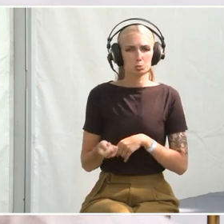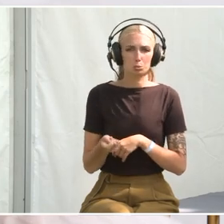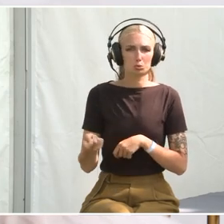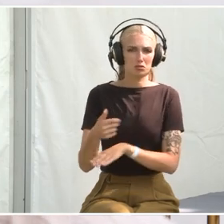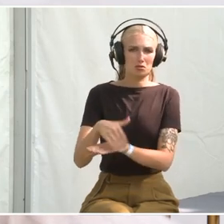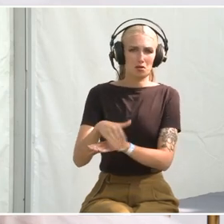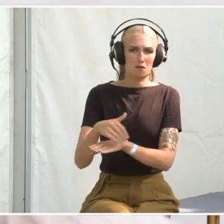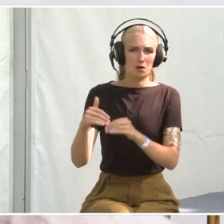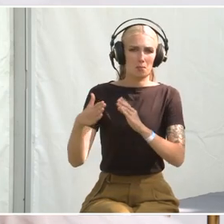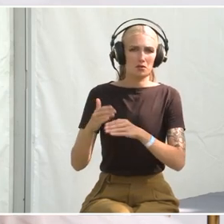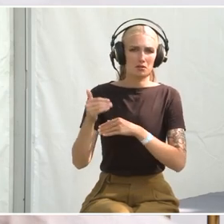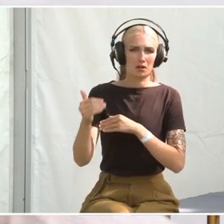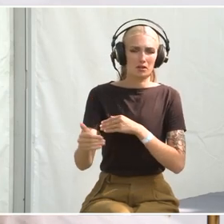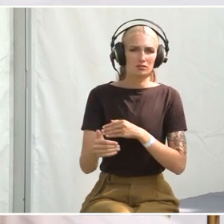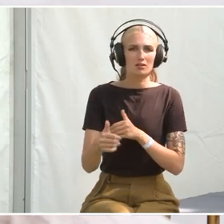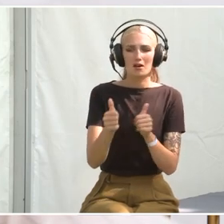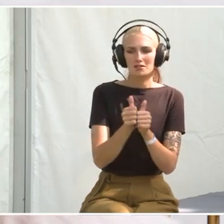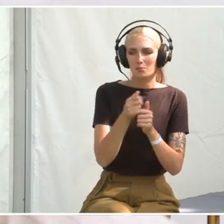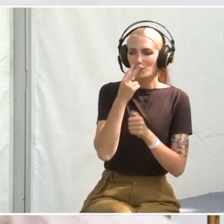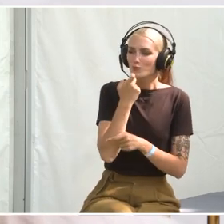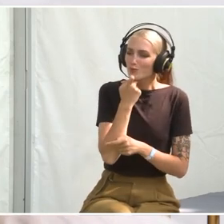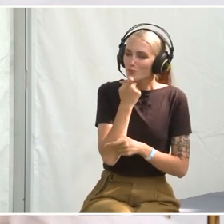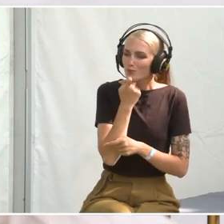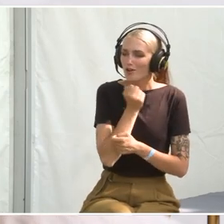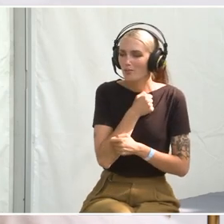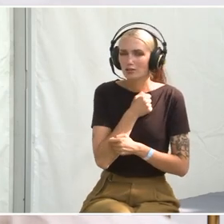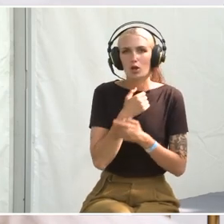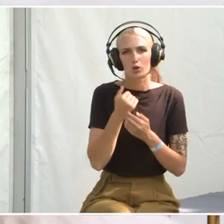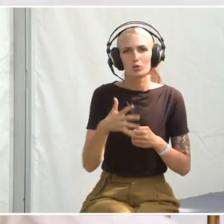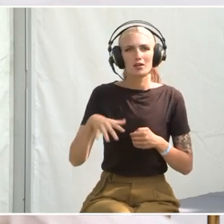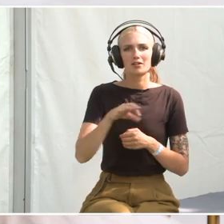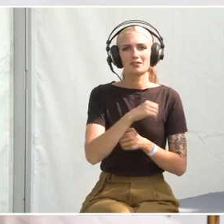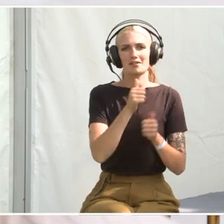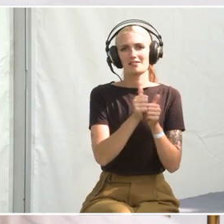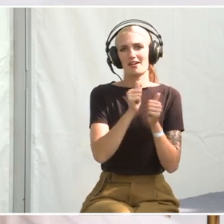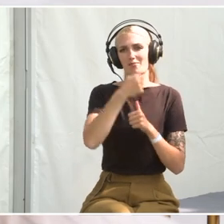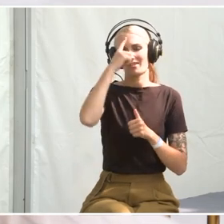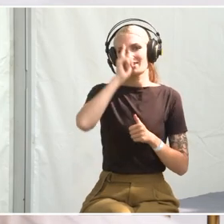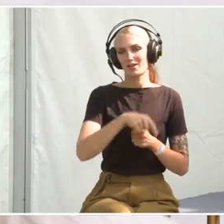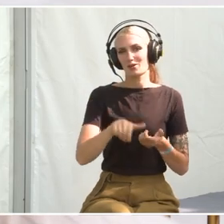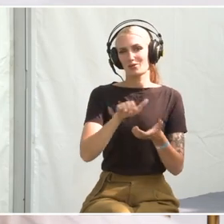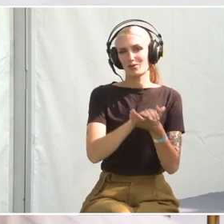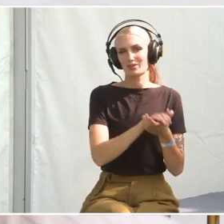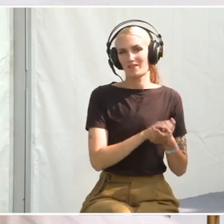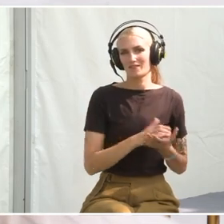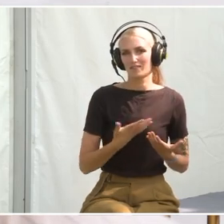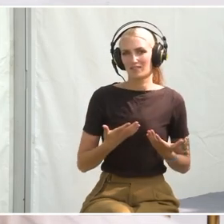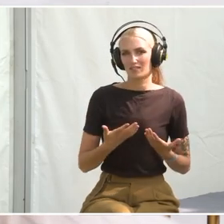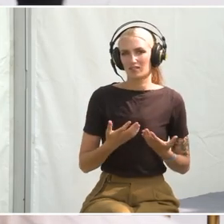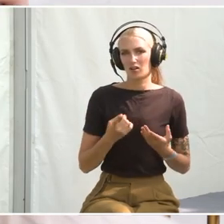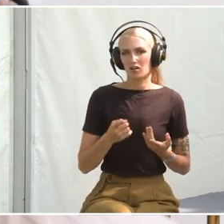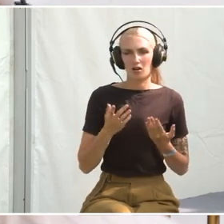it's my neighbors love that, and now I've gotten to know basically all of my neighbors through that. But if I don't do that, I never meet my